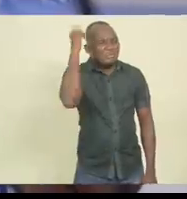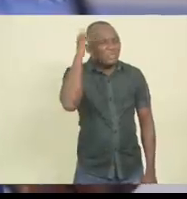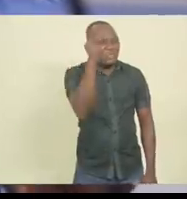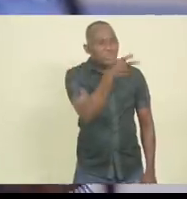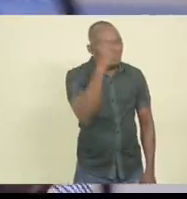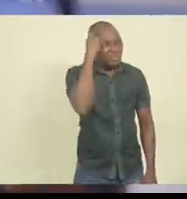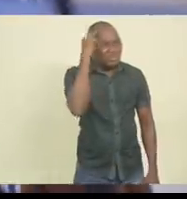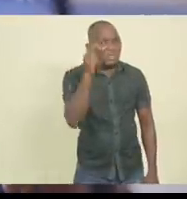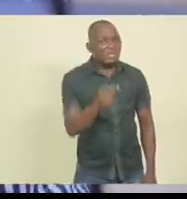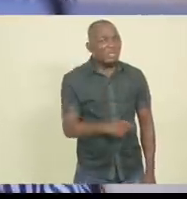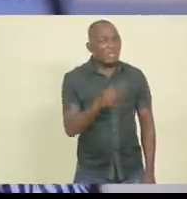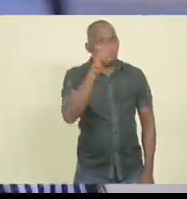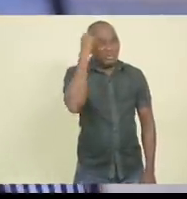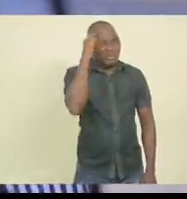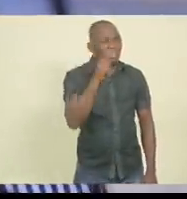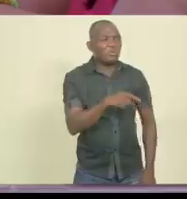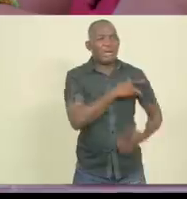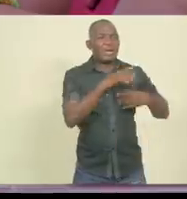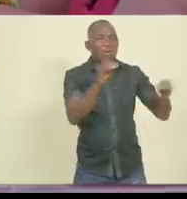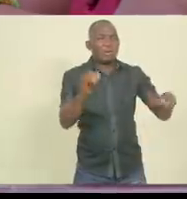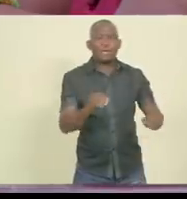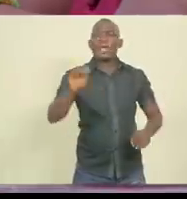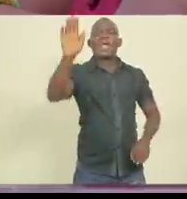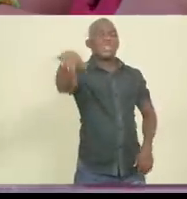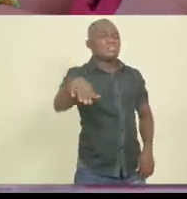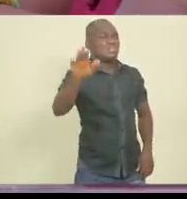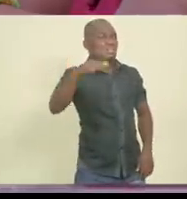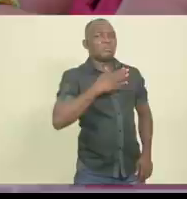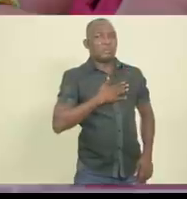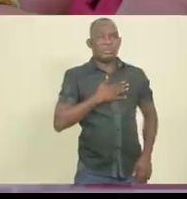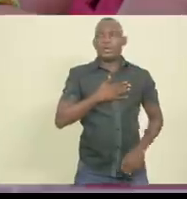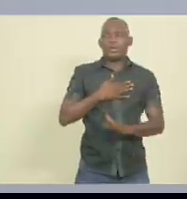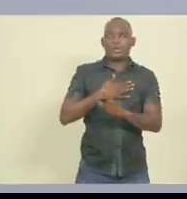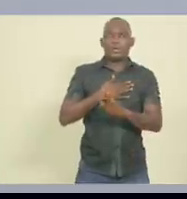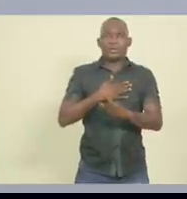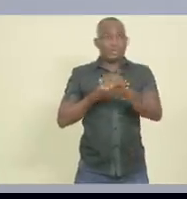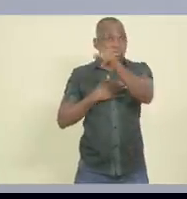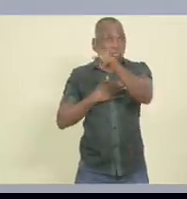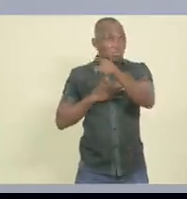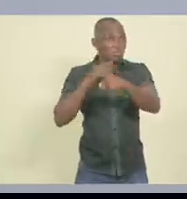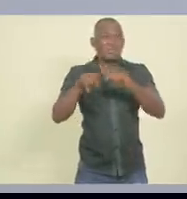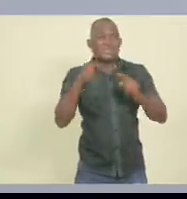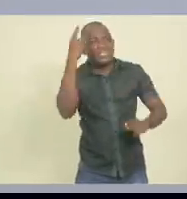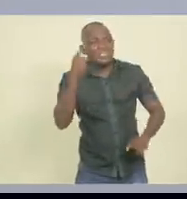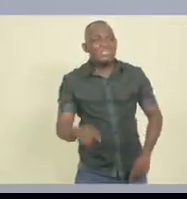that? You are so heartless. You are going to regret this. Kofi. Course, please. Sir, you don't